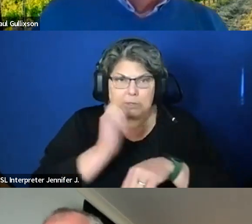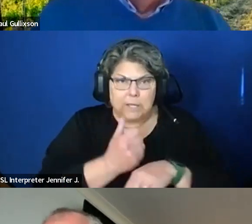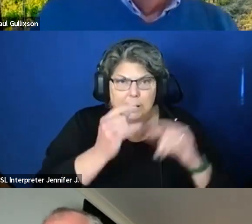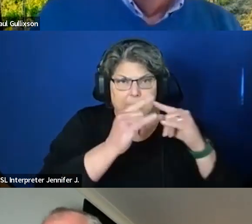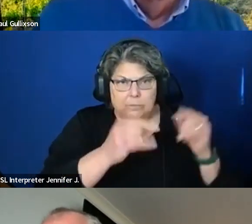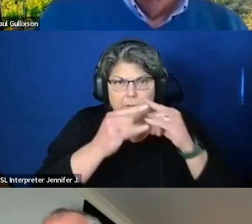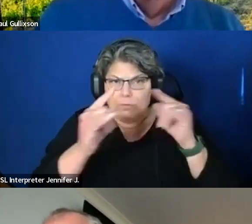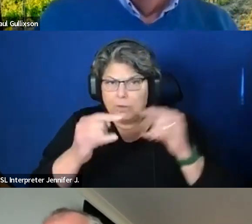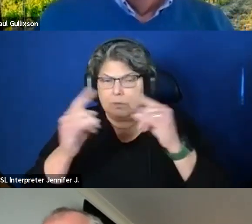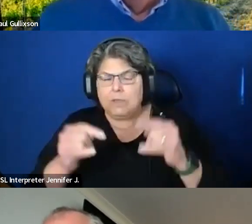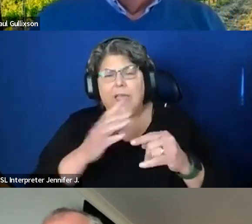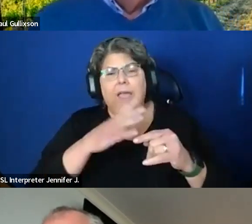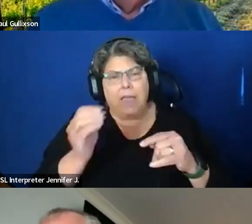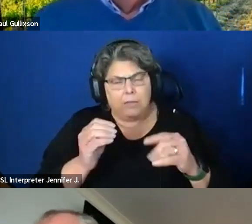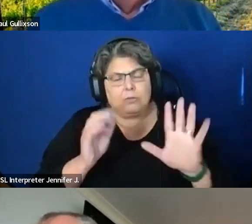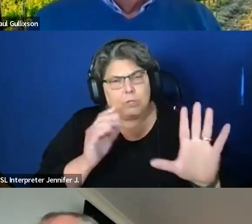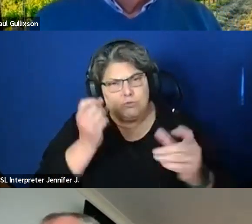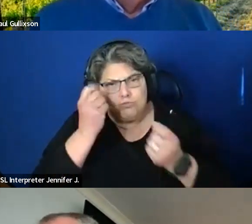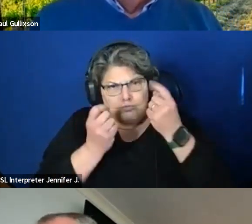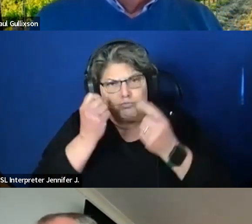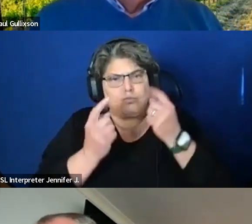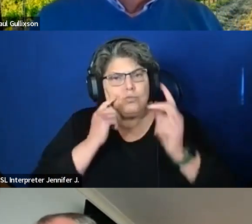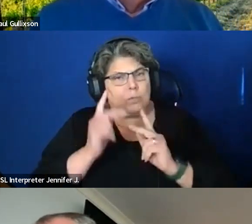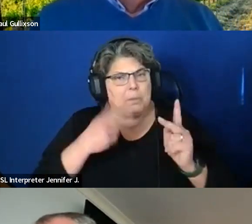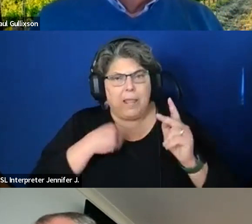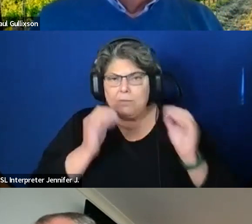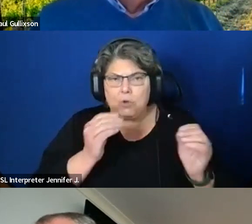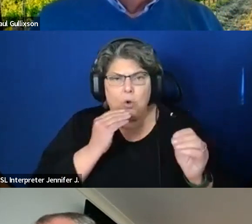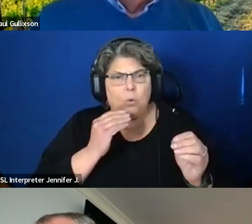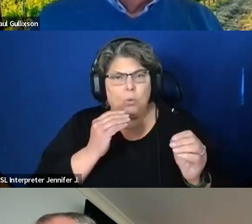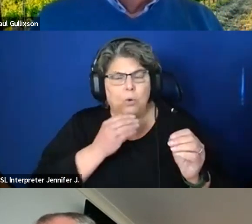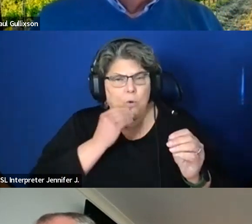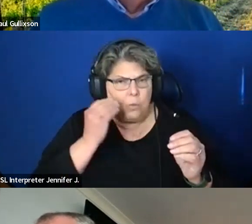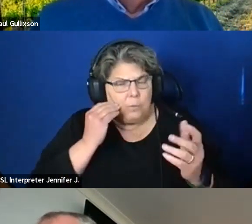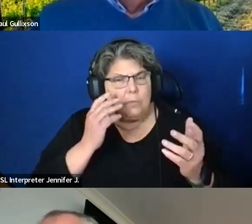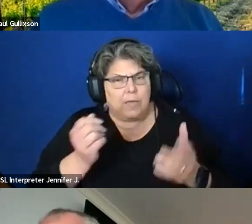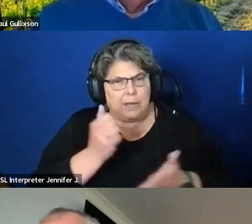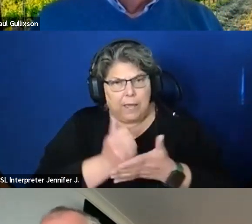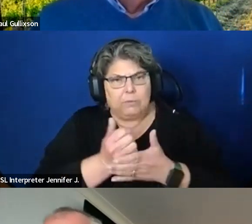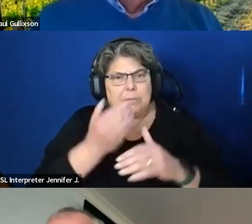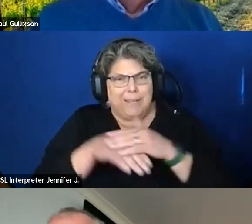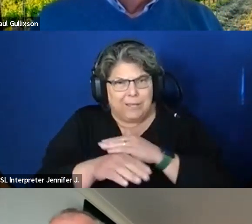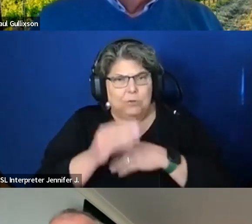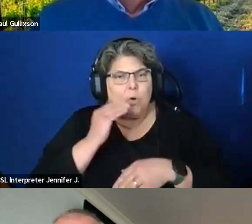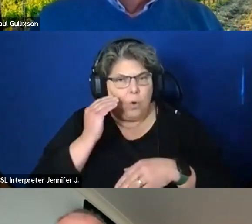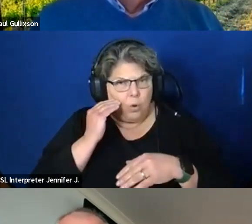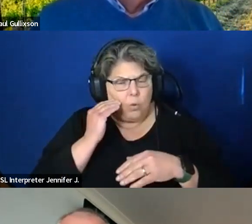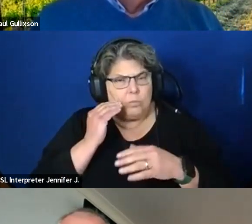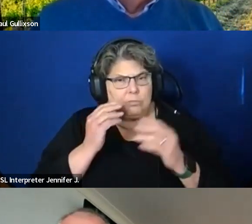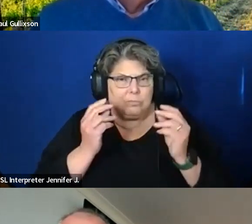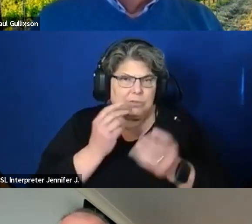provide a compassionate response to the people who are unhoused and get folks into housing safely and where they can get the care they